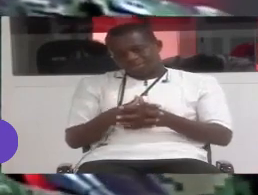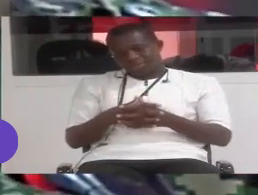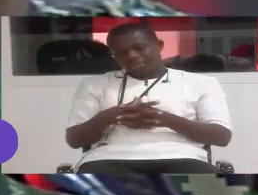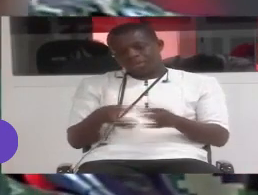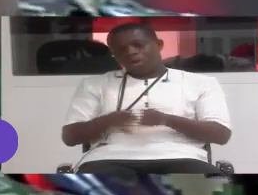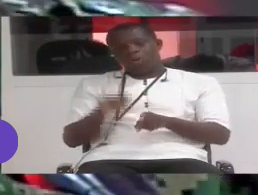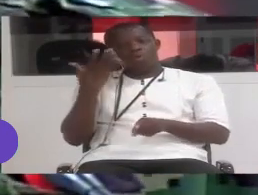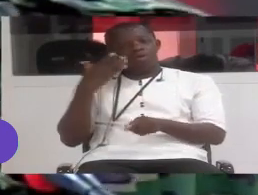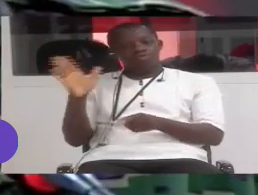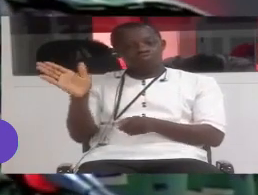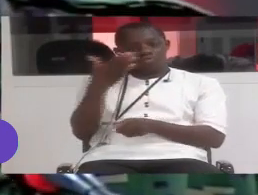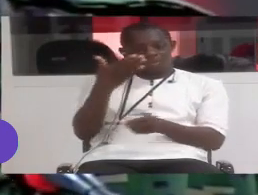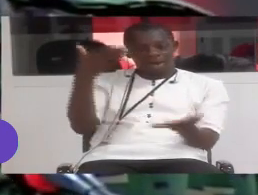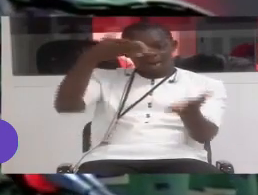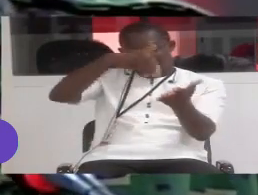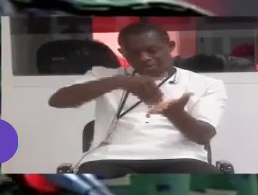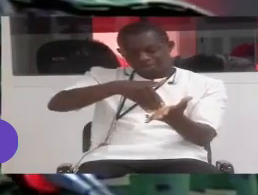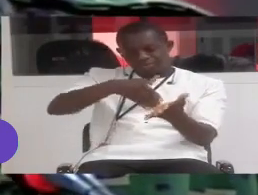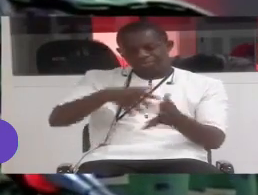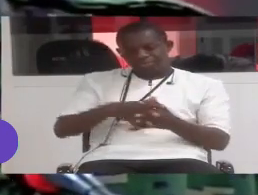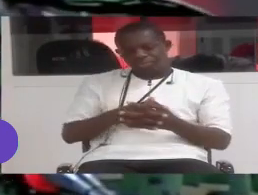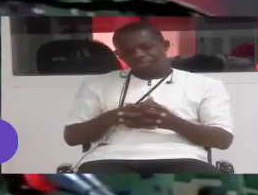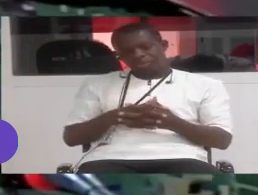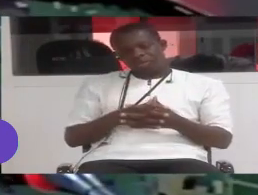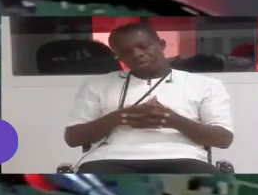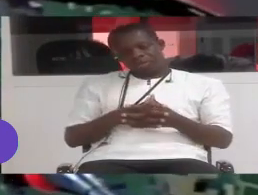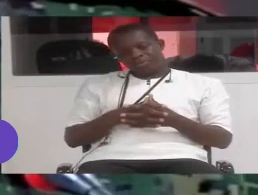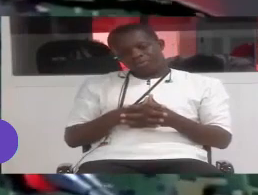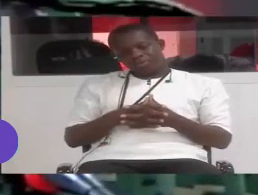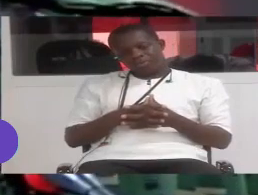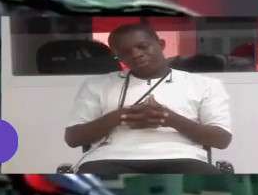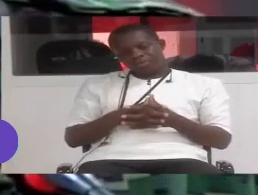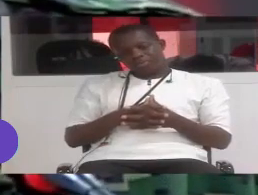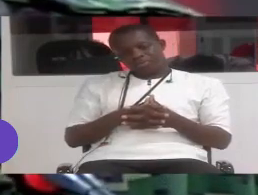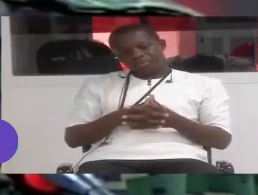Bañ démé bé aga. When we went up to there.